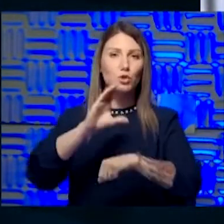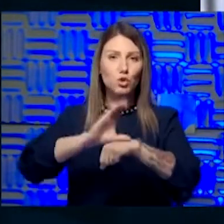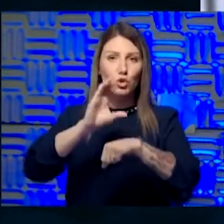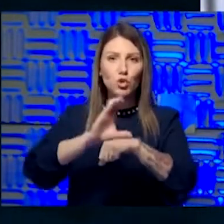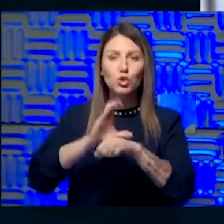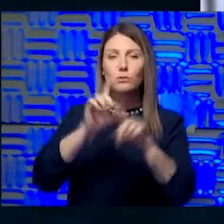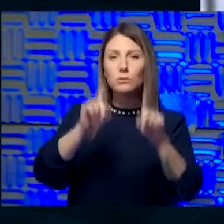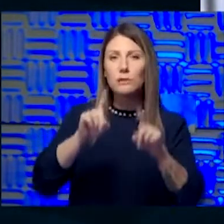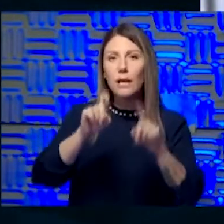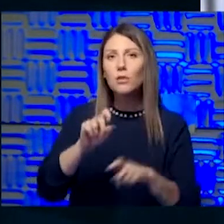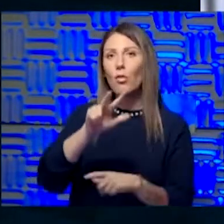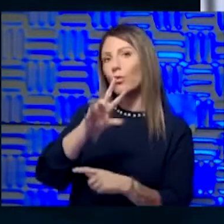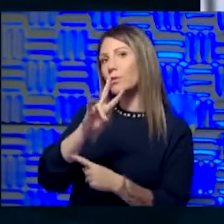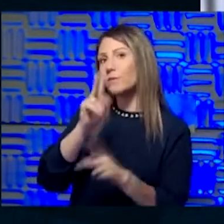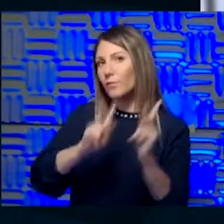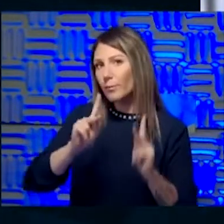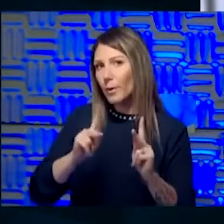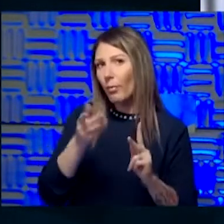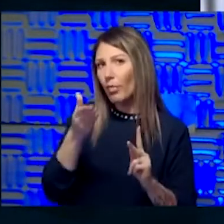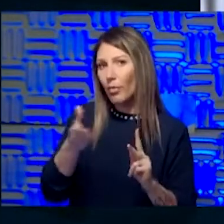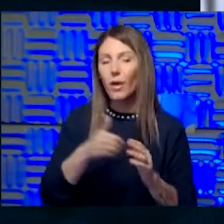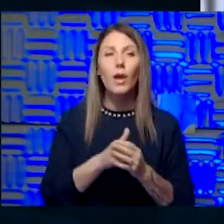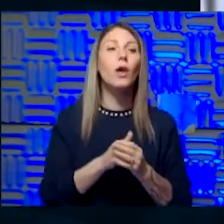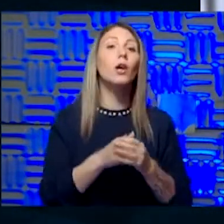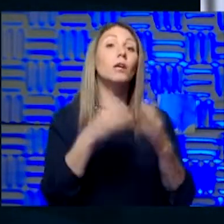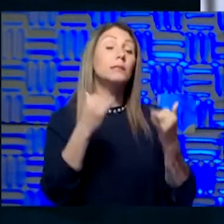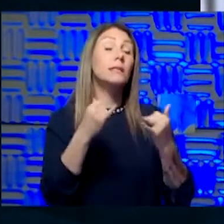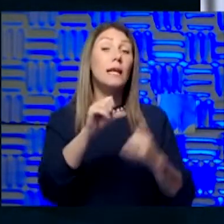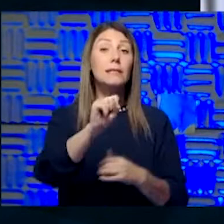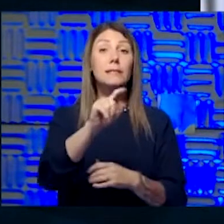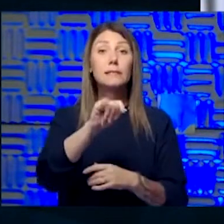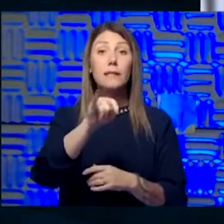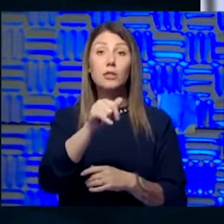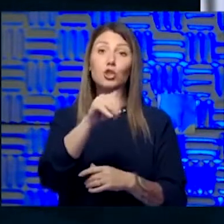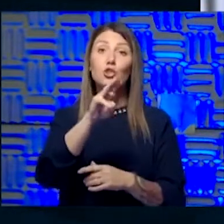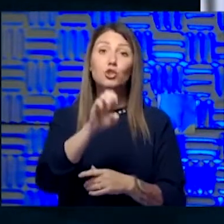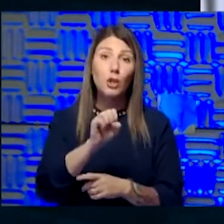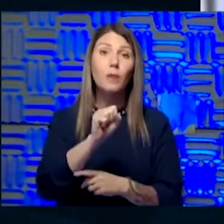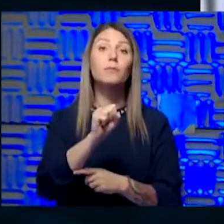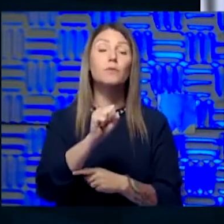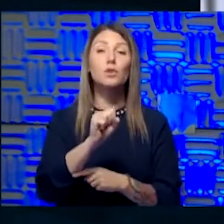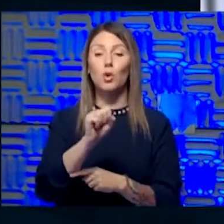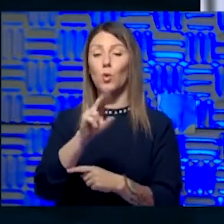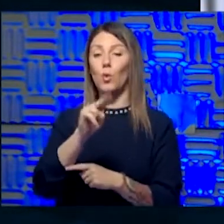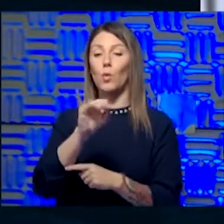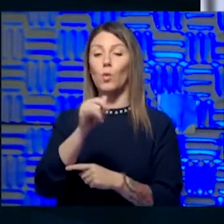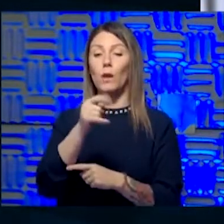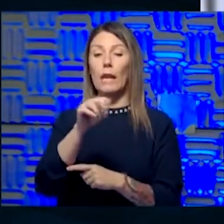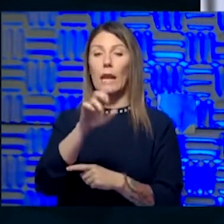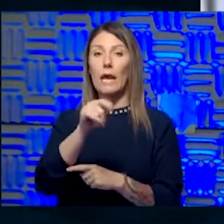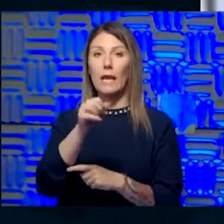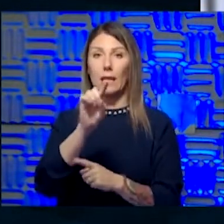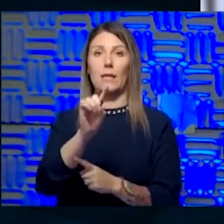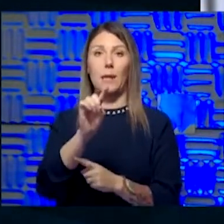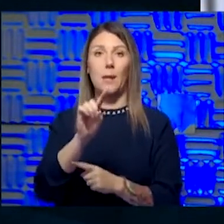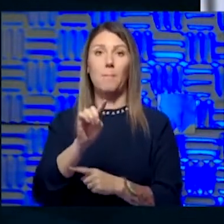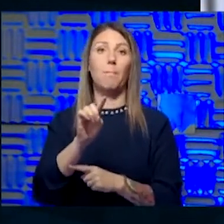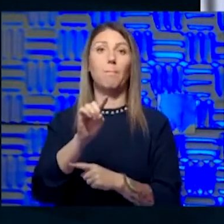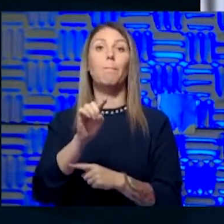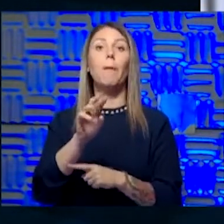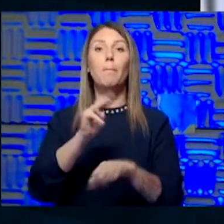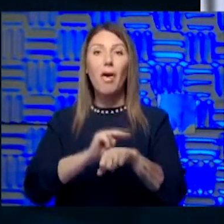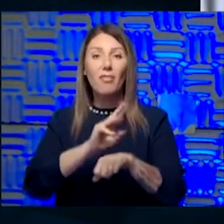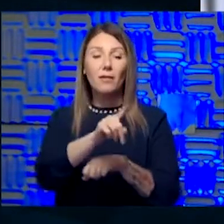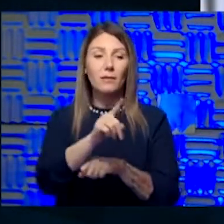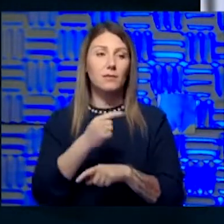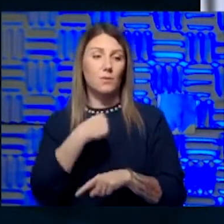there. Today we're scheduled at St. James United Methodist from noon to 4, and Friday we'll be at Second Baptist Church at 39th